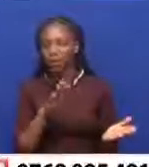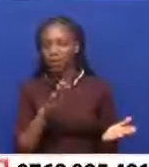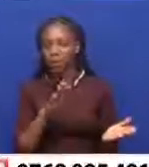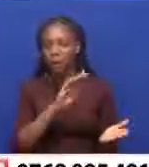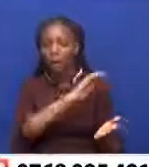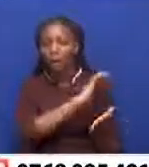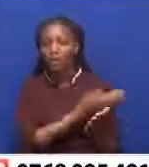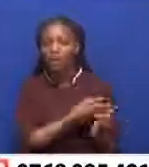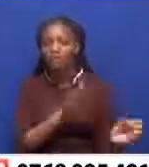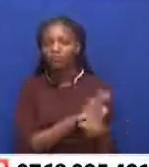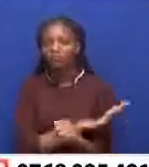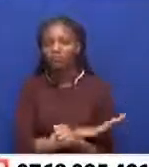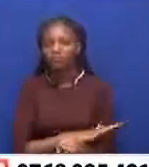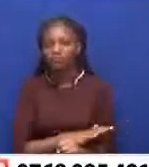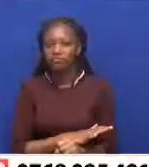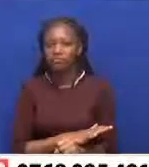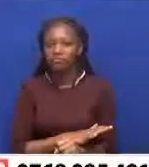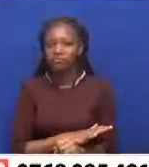powerful,